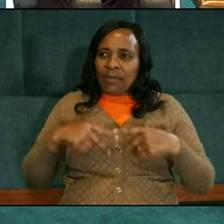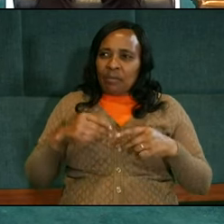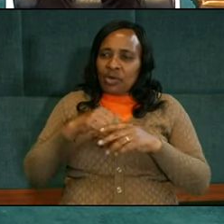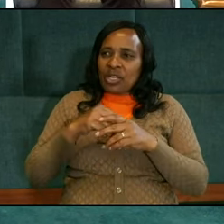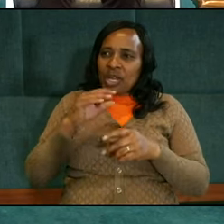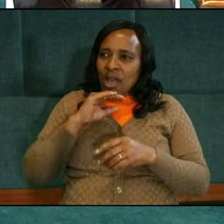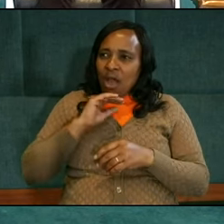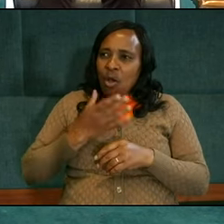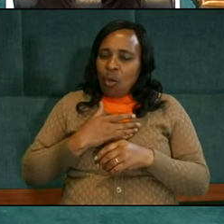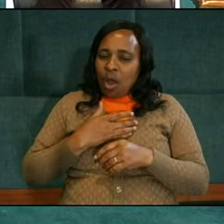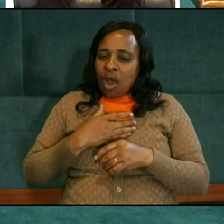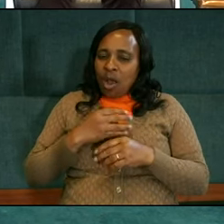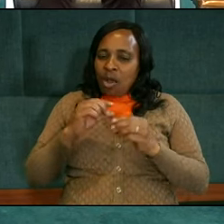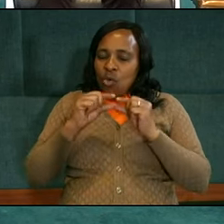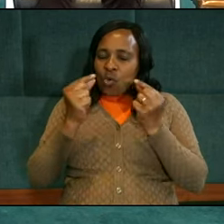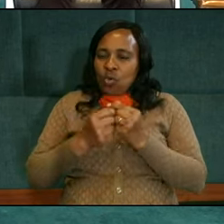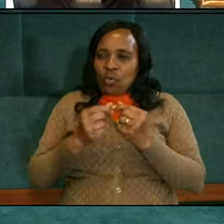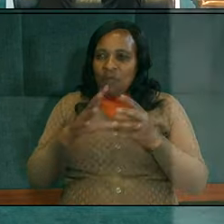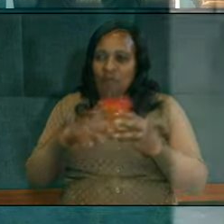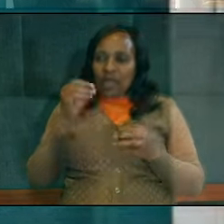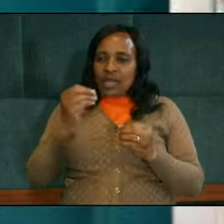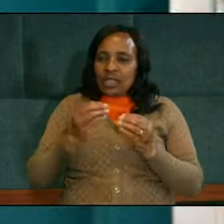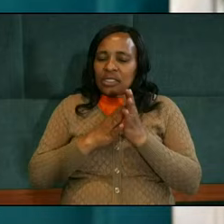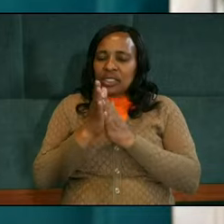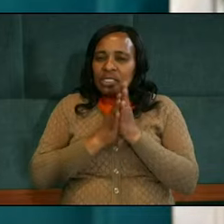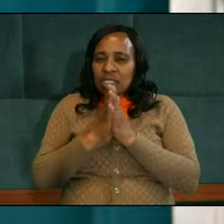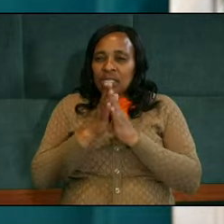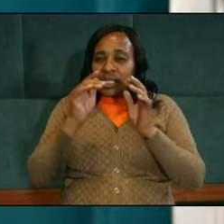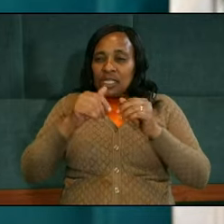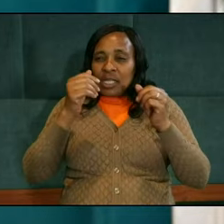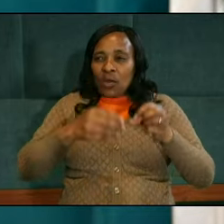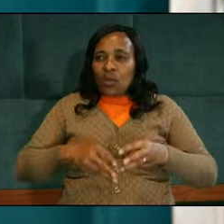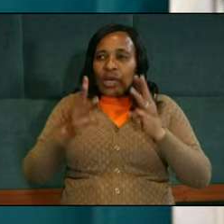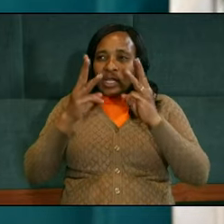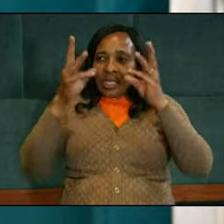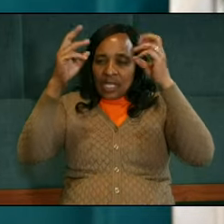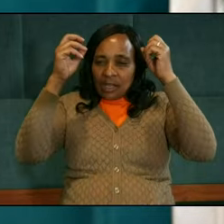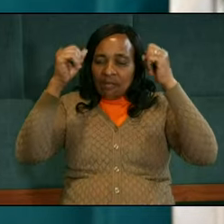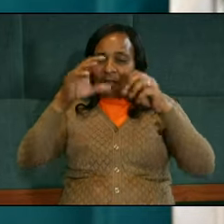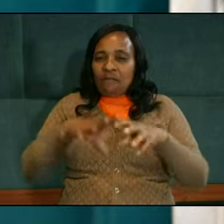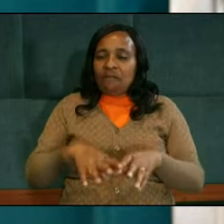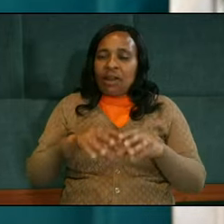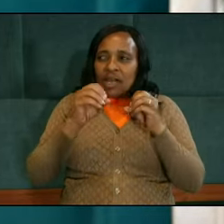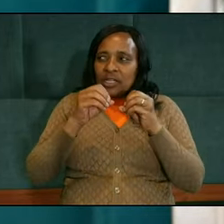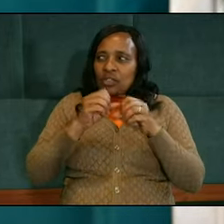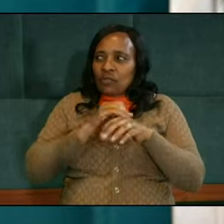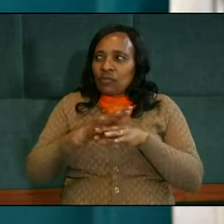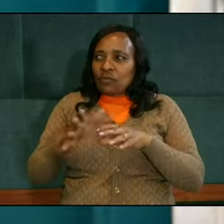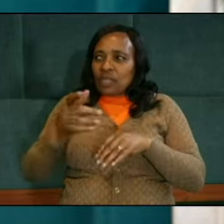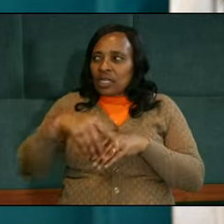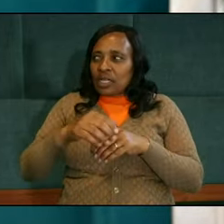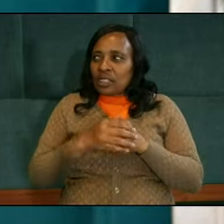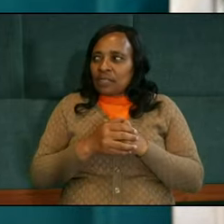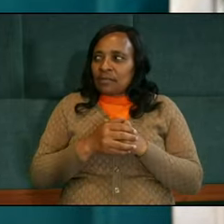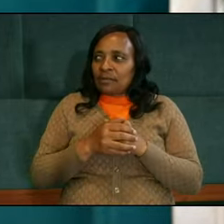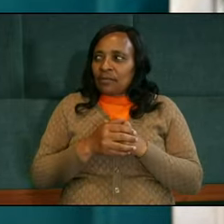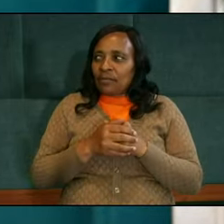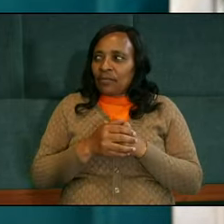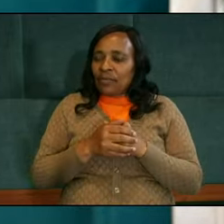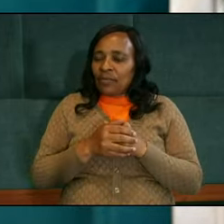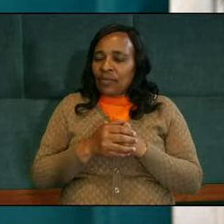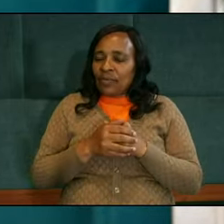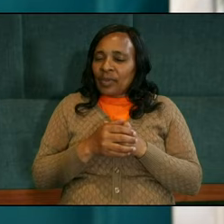group find very interesting. Mm-hmm. And this is a way that the devil finds to influence us and